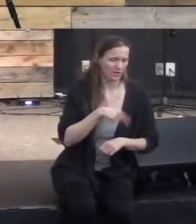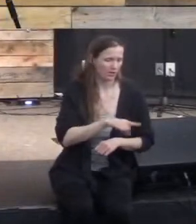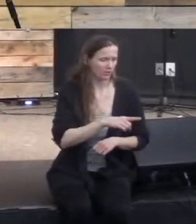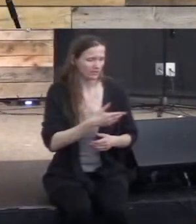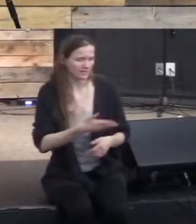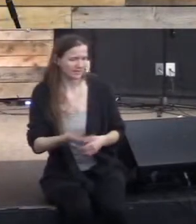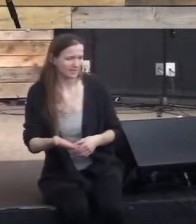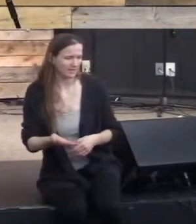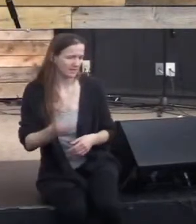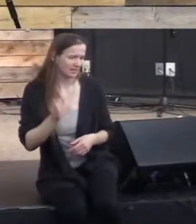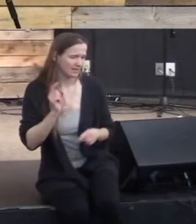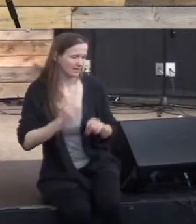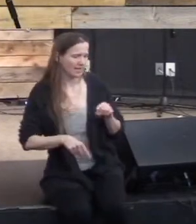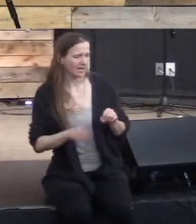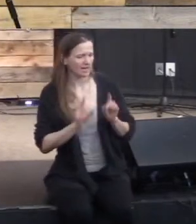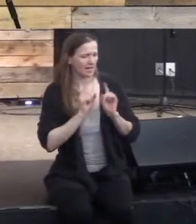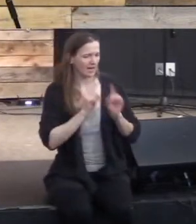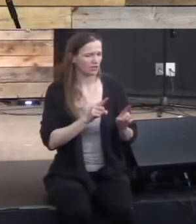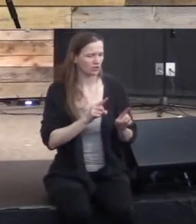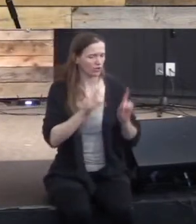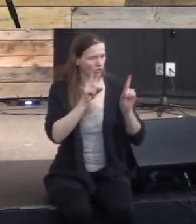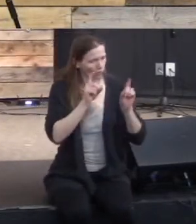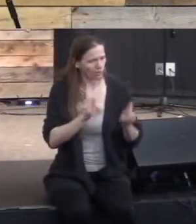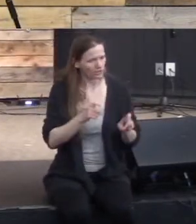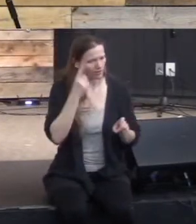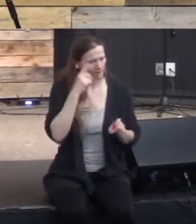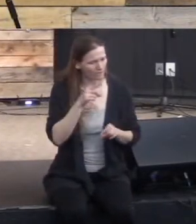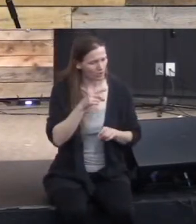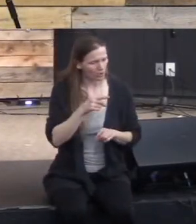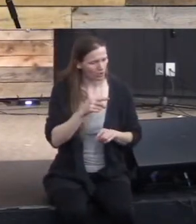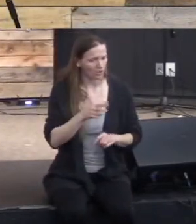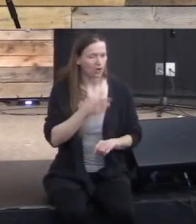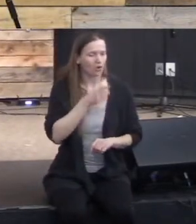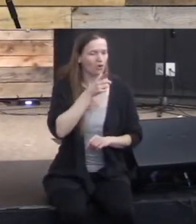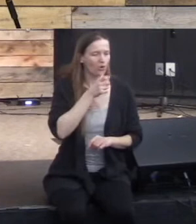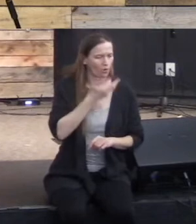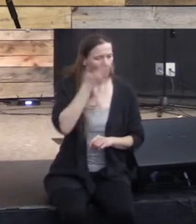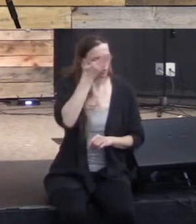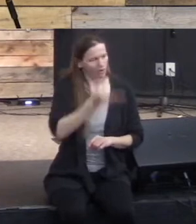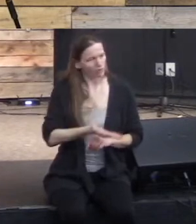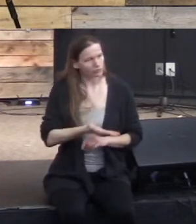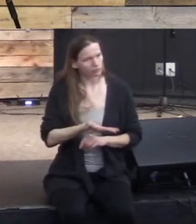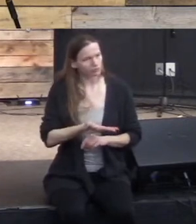Who are you? Are you really what you claim to be?